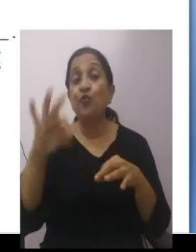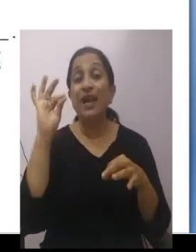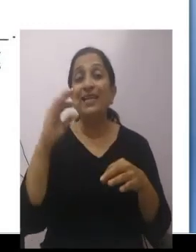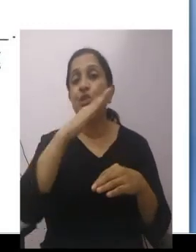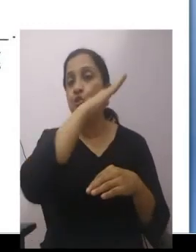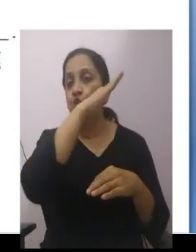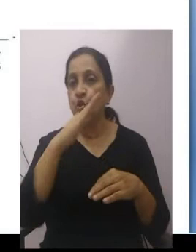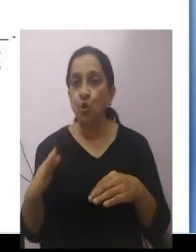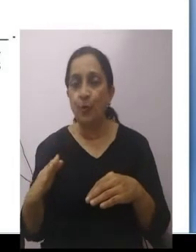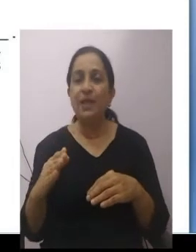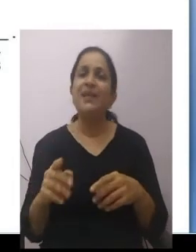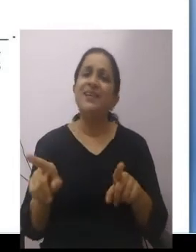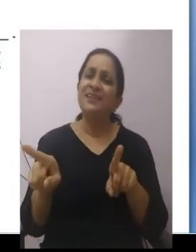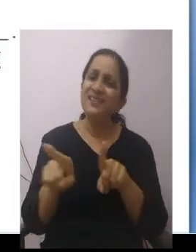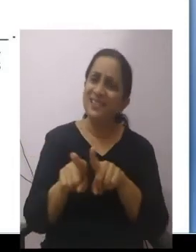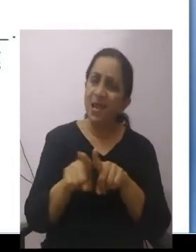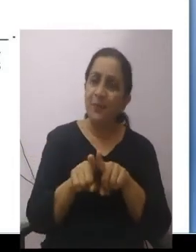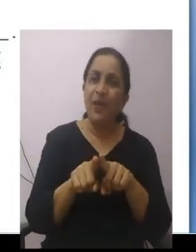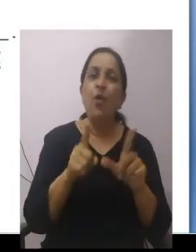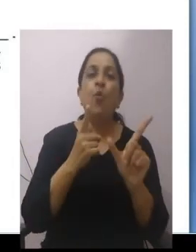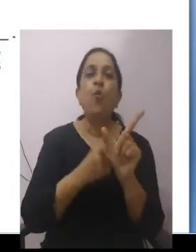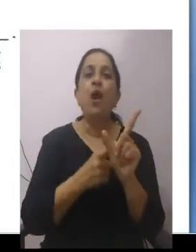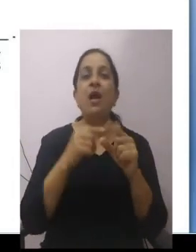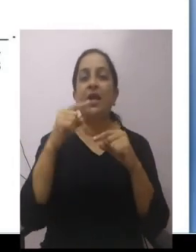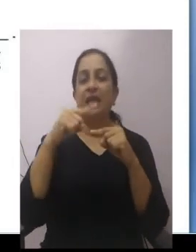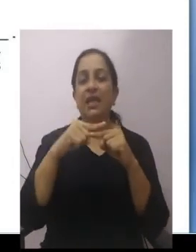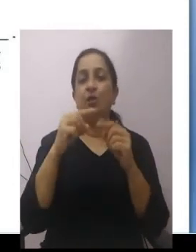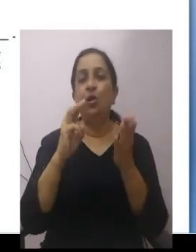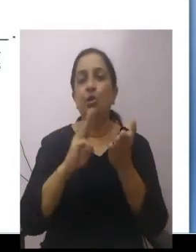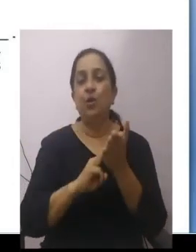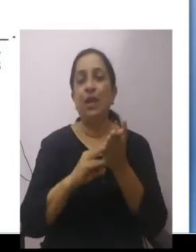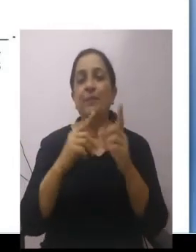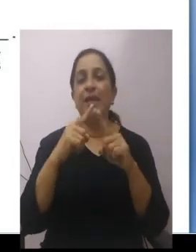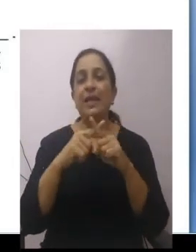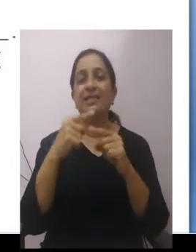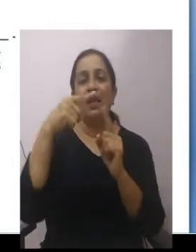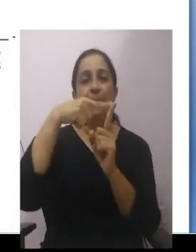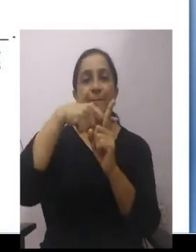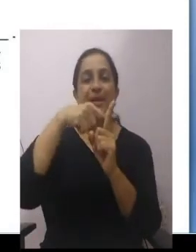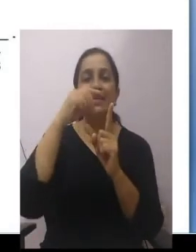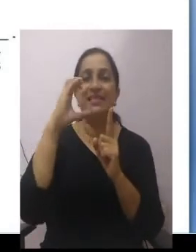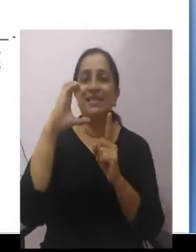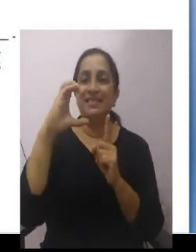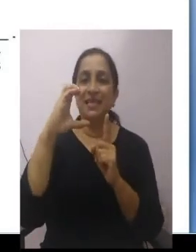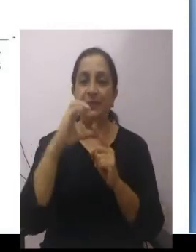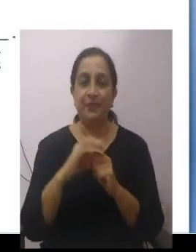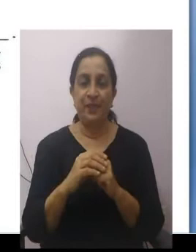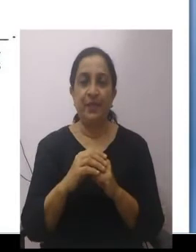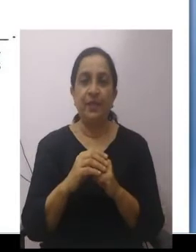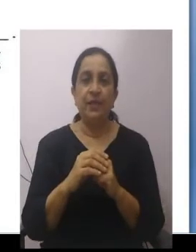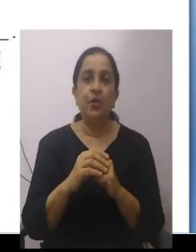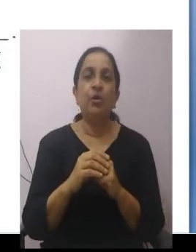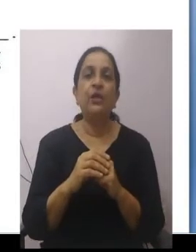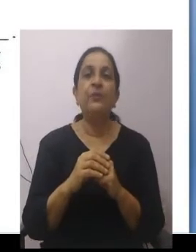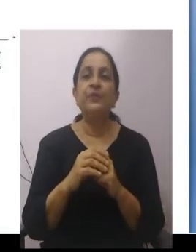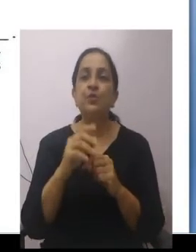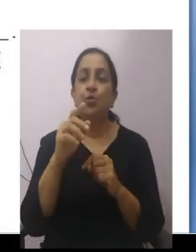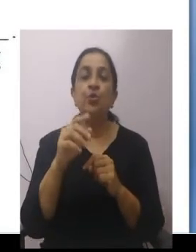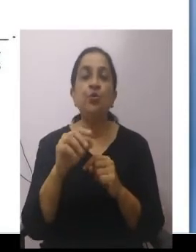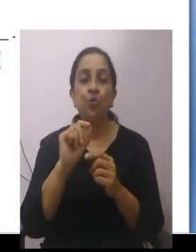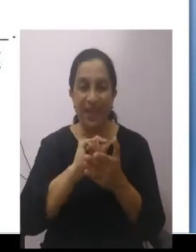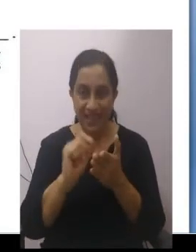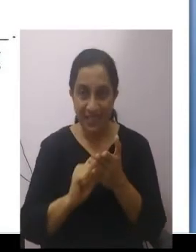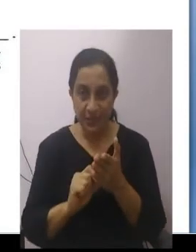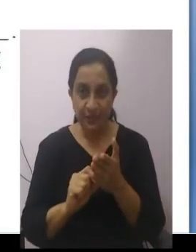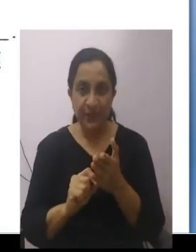0? Again you bring it to the format of y equal to mx plus c. Okay, if you keep it like that, or